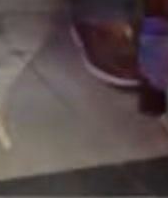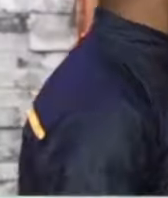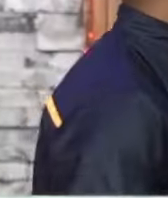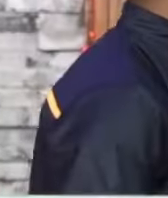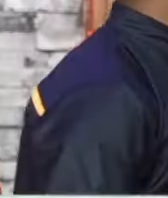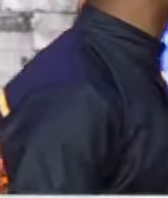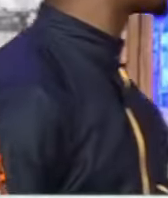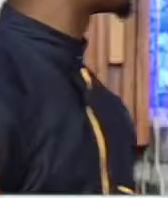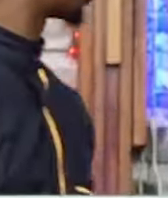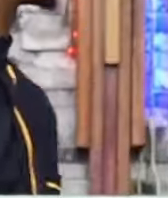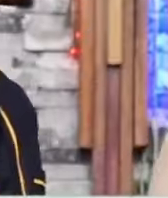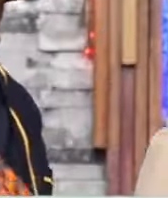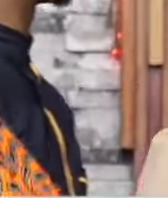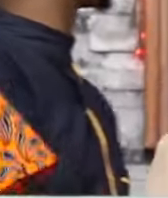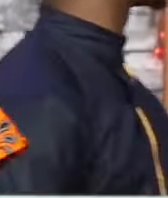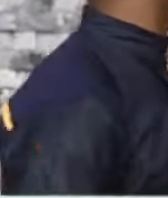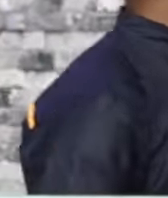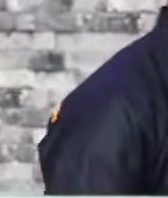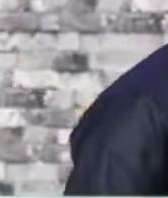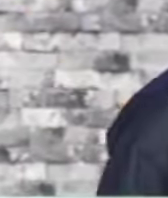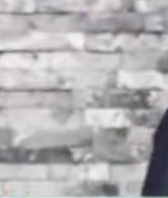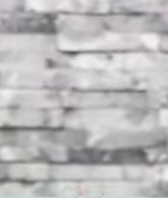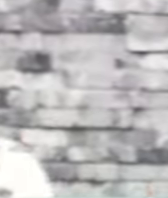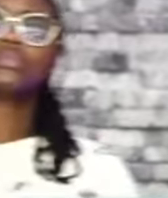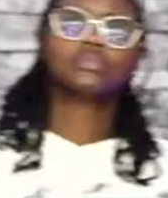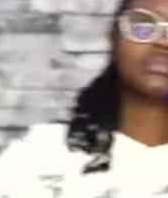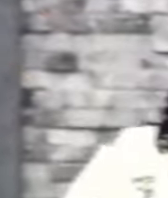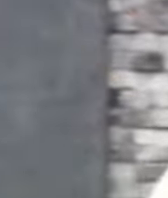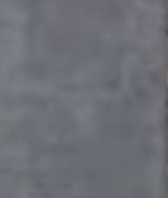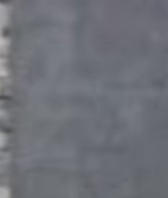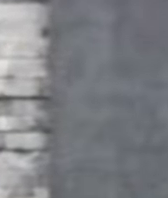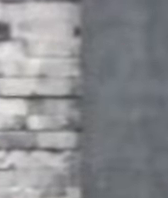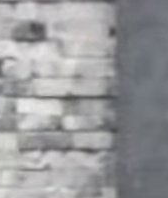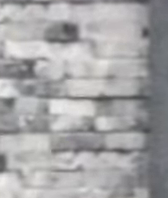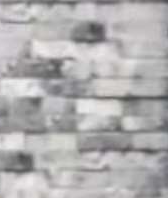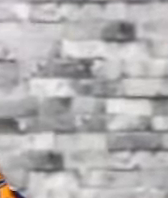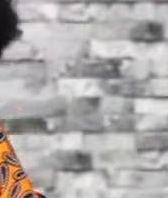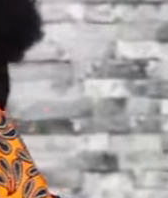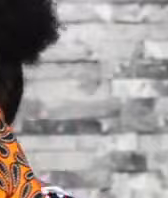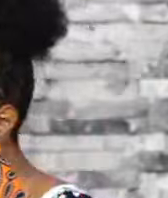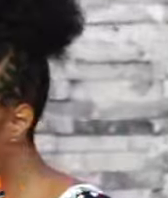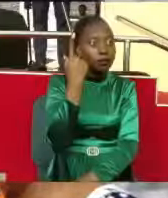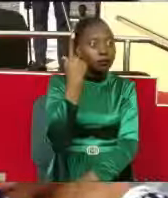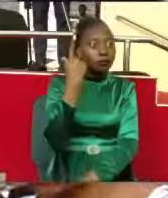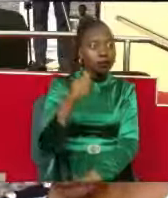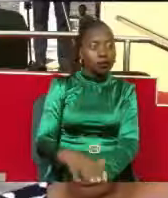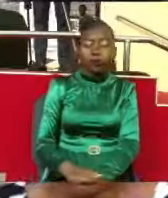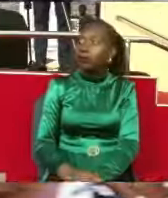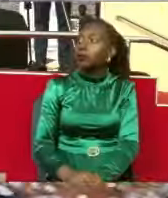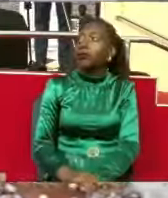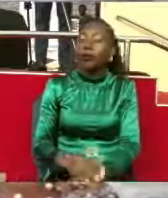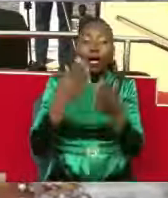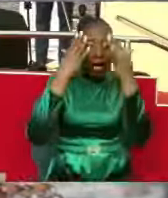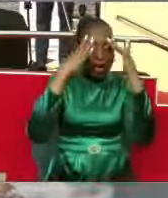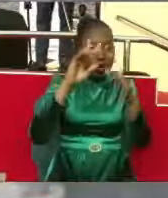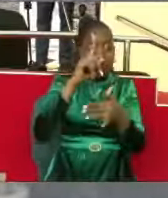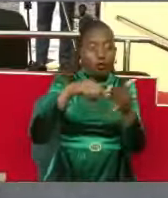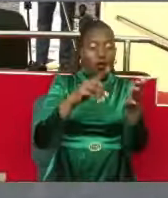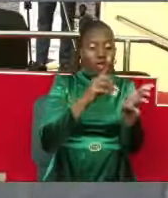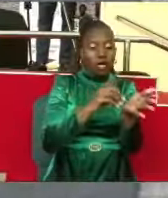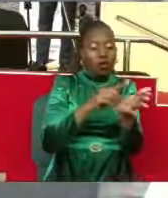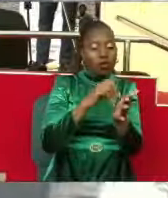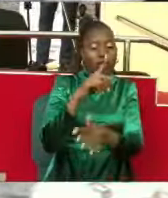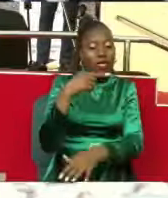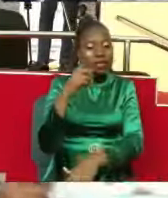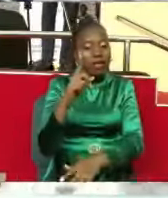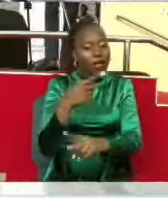you sing a song in the face of what the doctors told you. I don't know what they told you, but you're feeling like